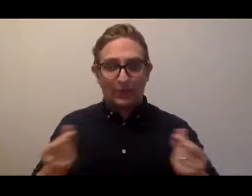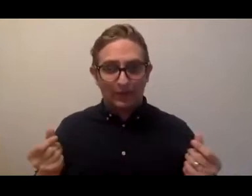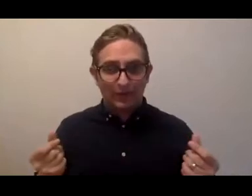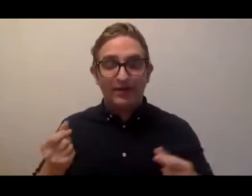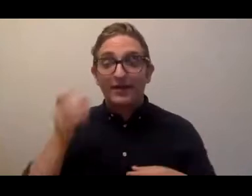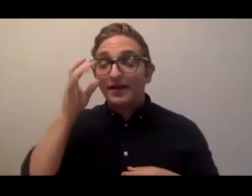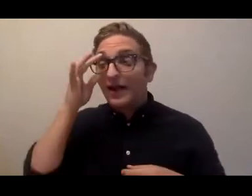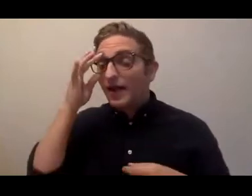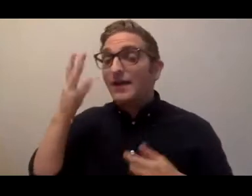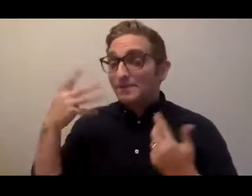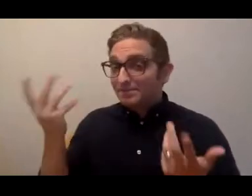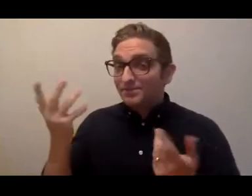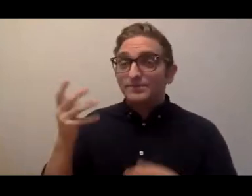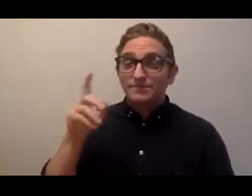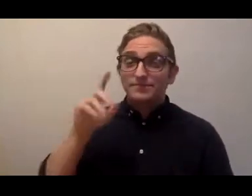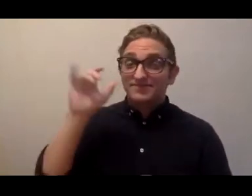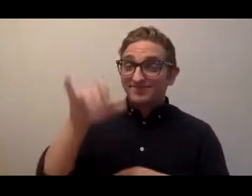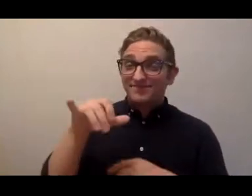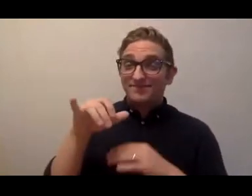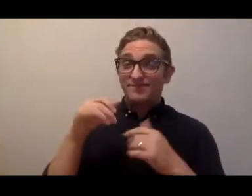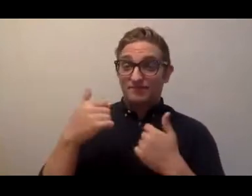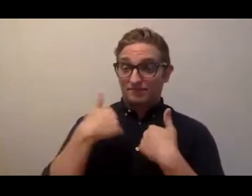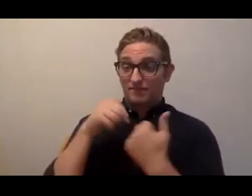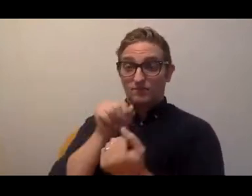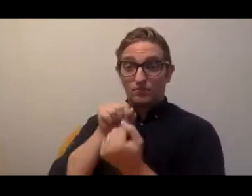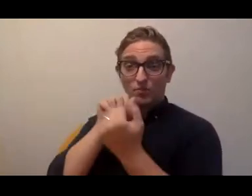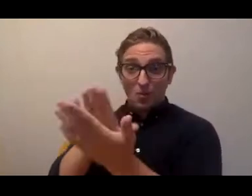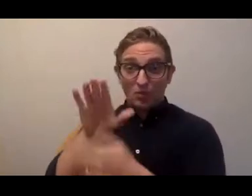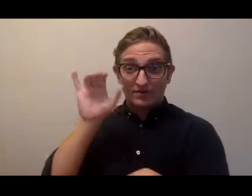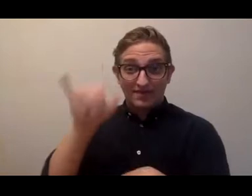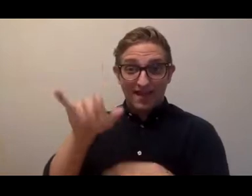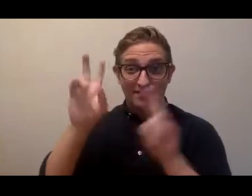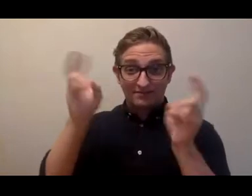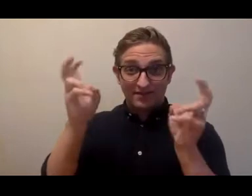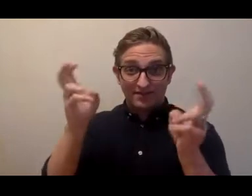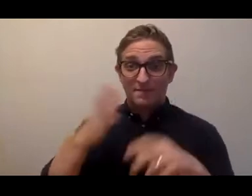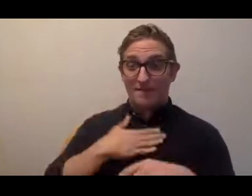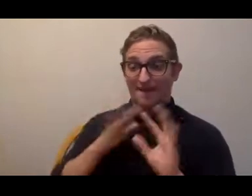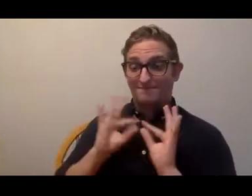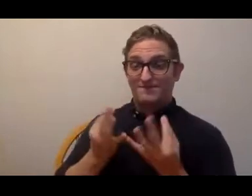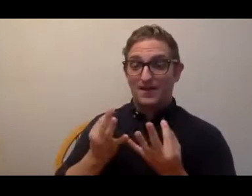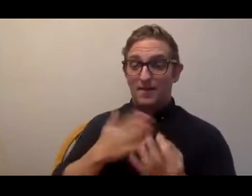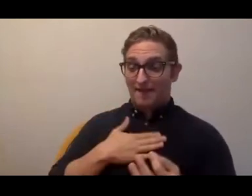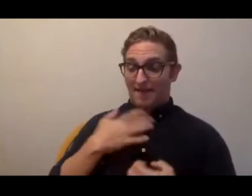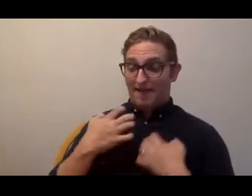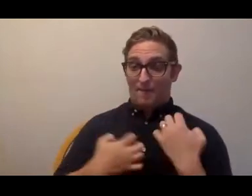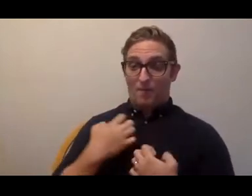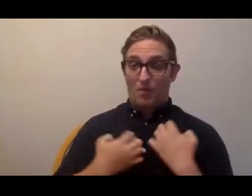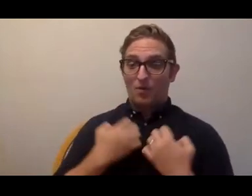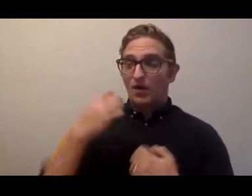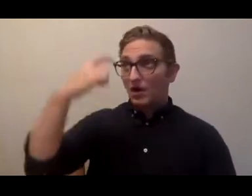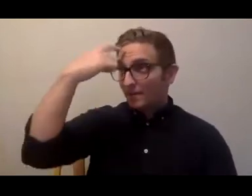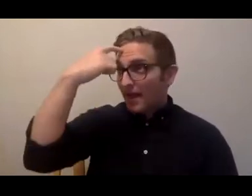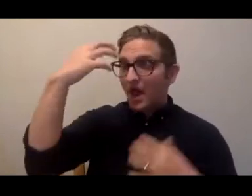think, in order for me to approach this subject with my family, I need to be emotionally and mentally kind of